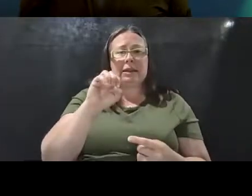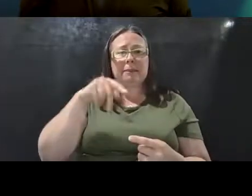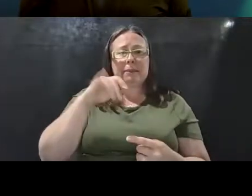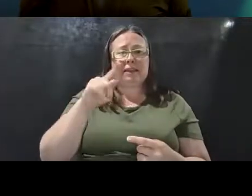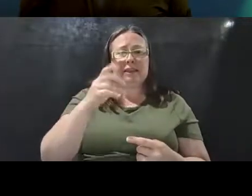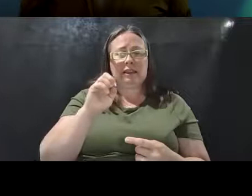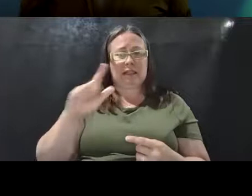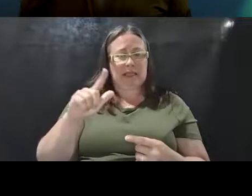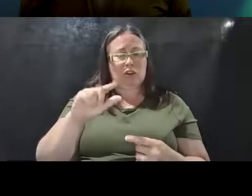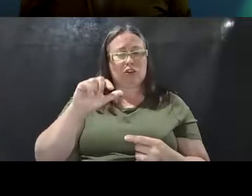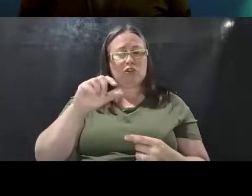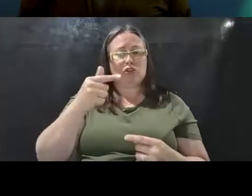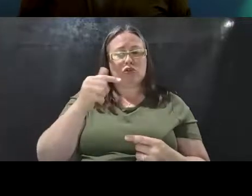graft.